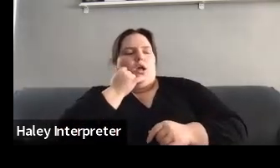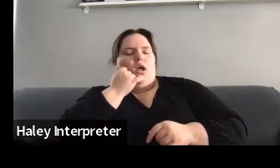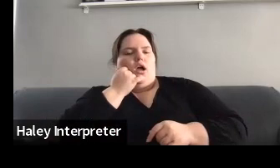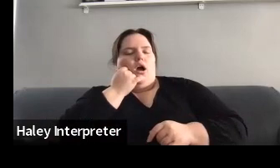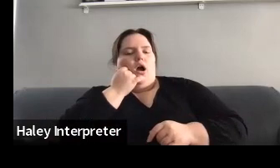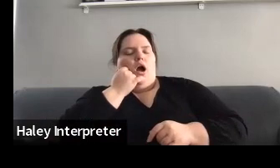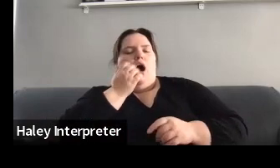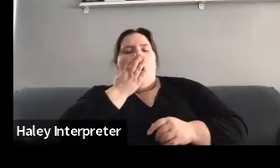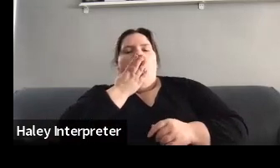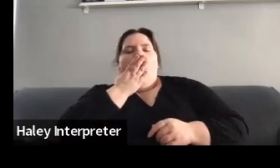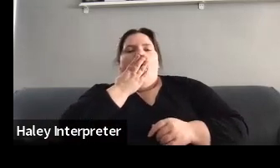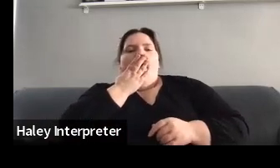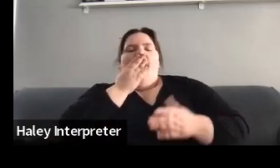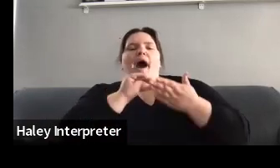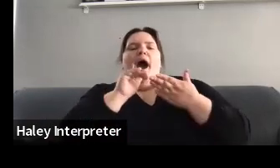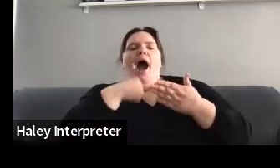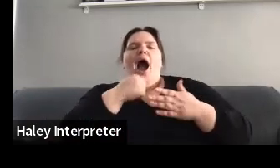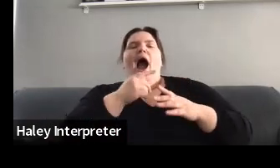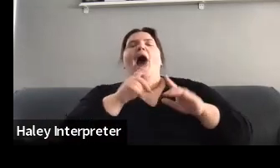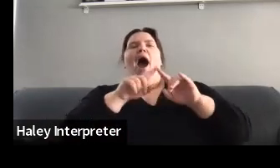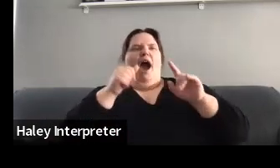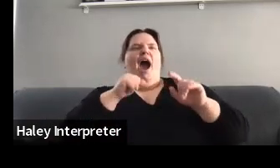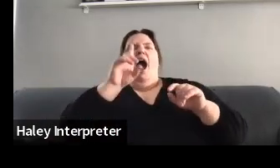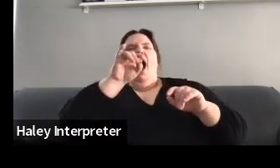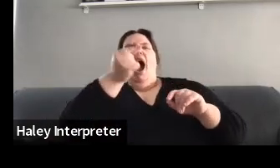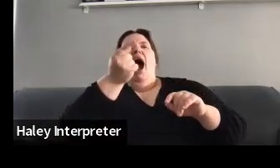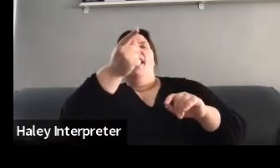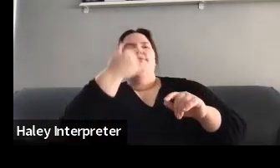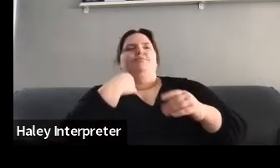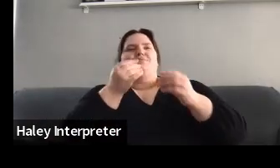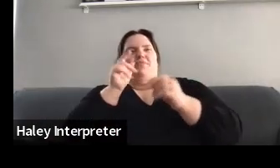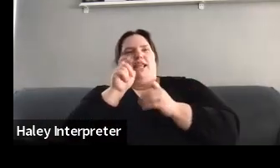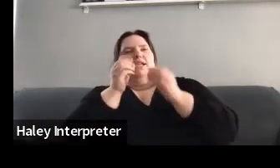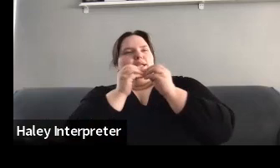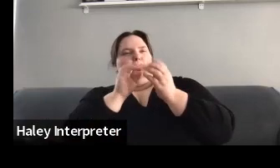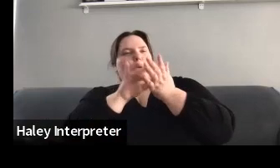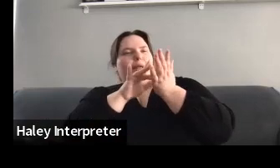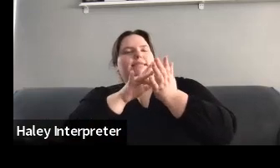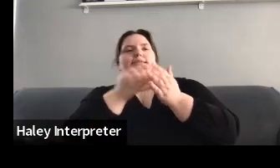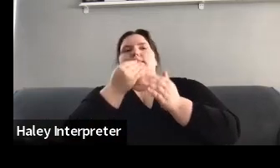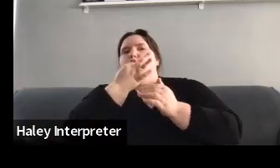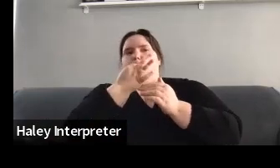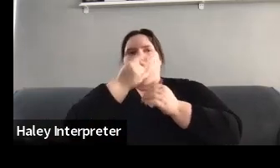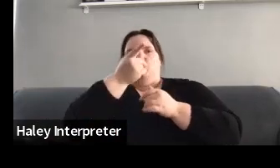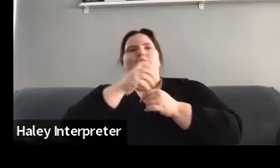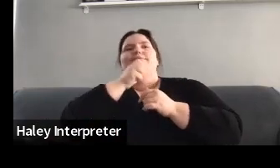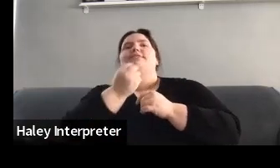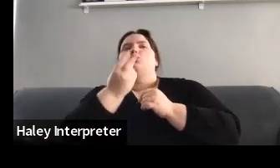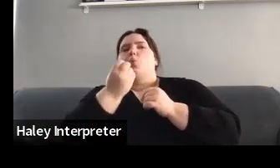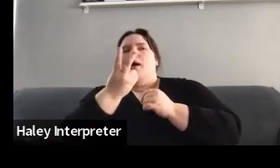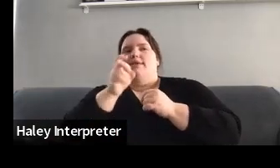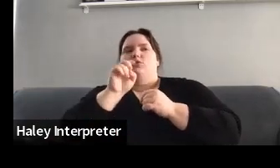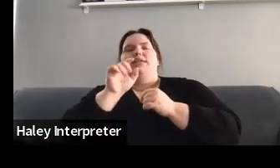My dog, he's gonna need more medication eventually because he's 12 now, so he'll need arthritis,